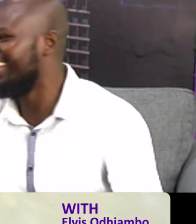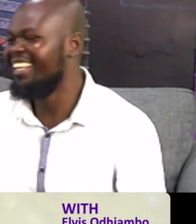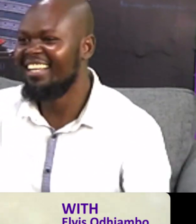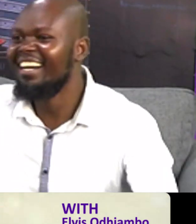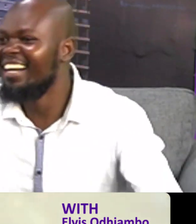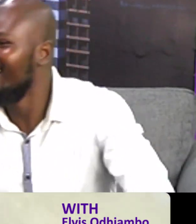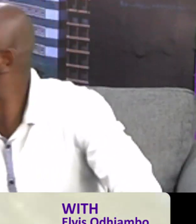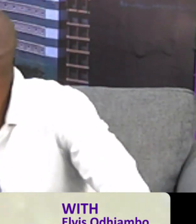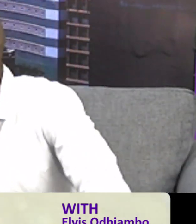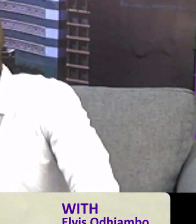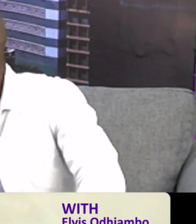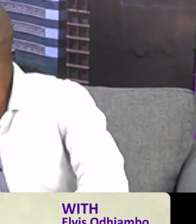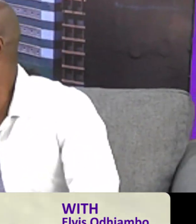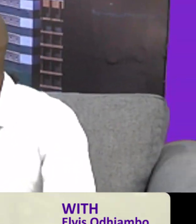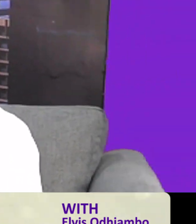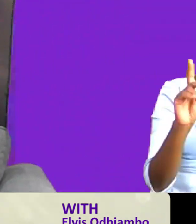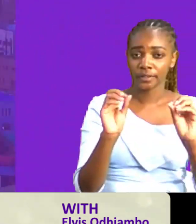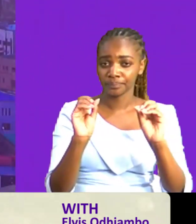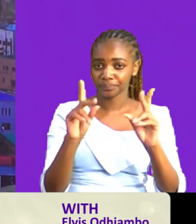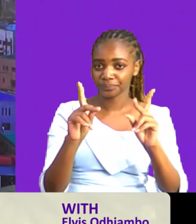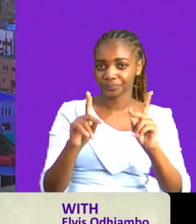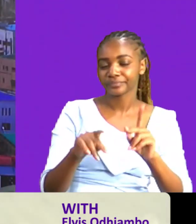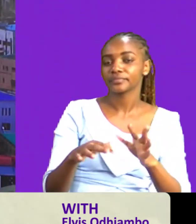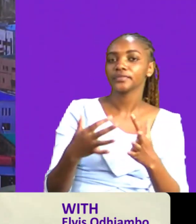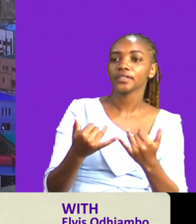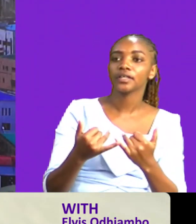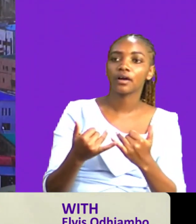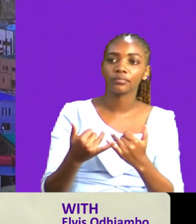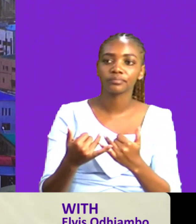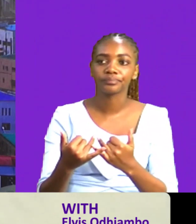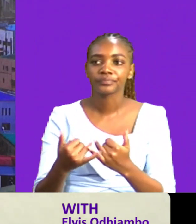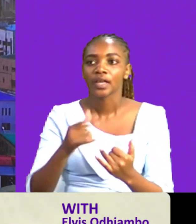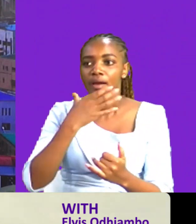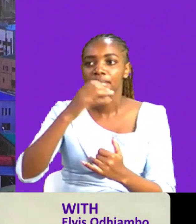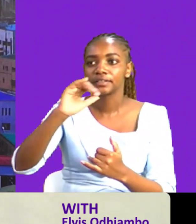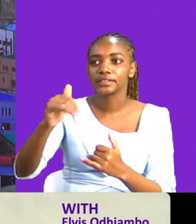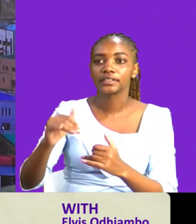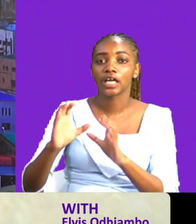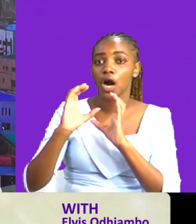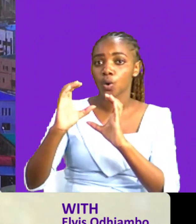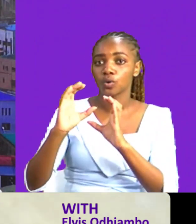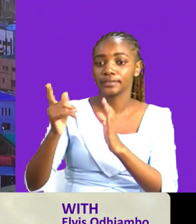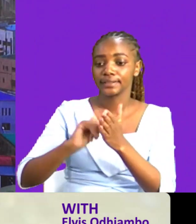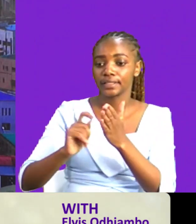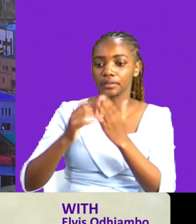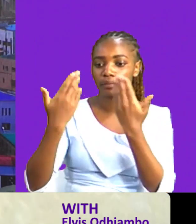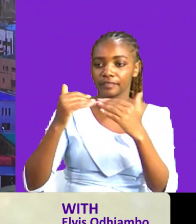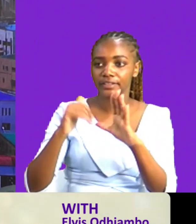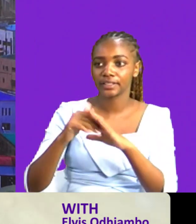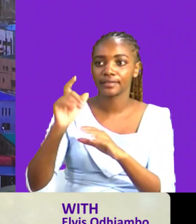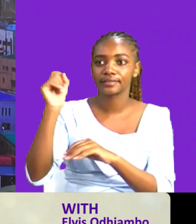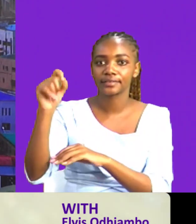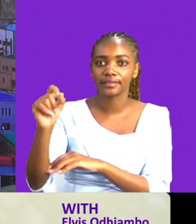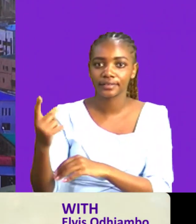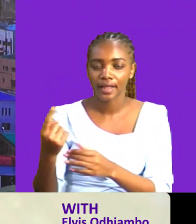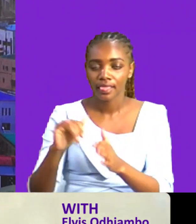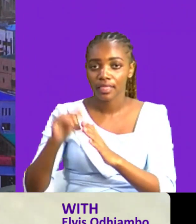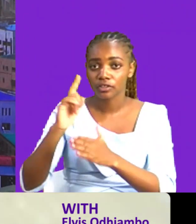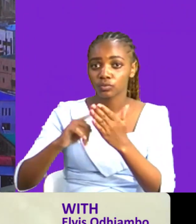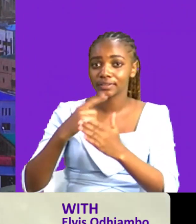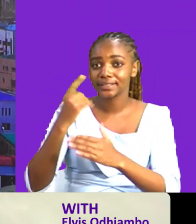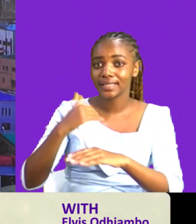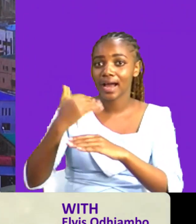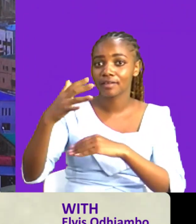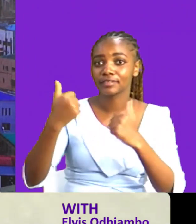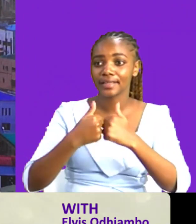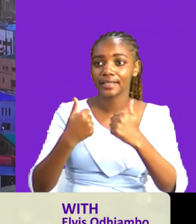Pep Guardiola. Okay. According to Manchester City coach Pep Guardiola, it was already written in the stars, and that is what he had to say after the game.